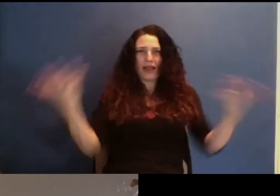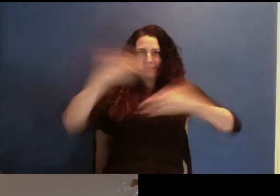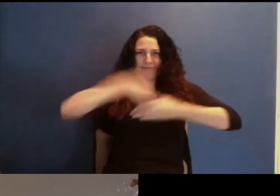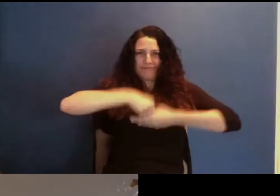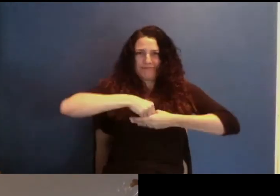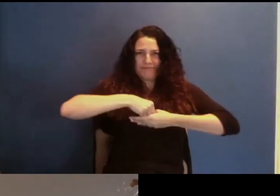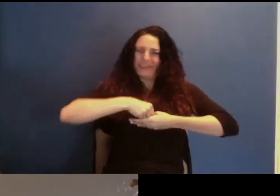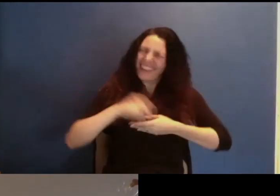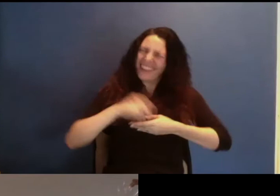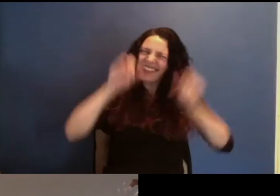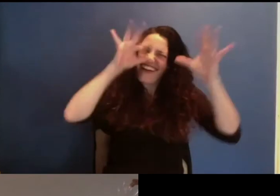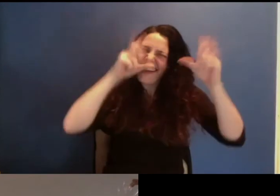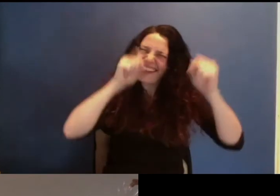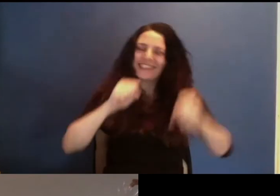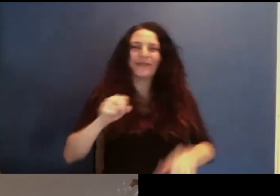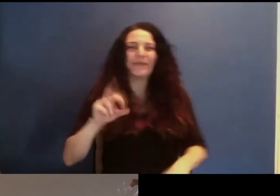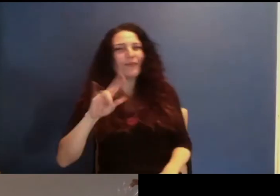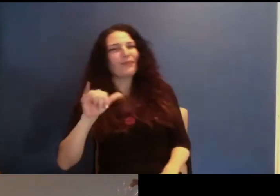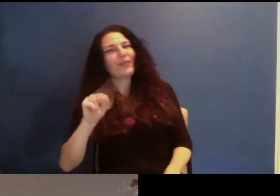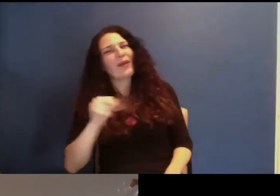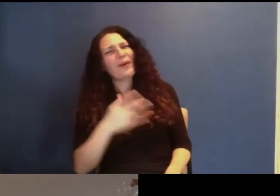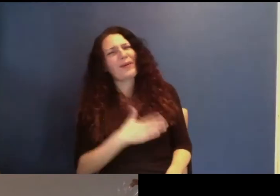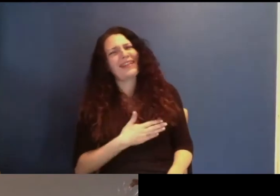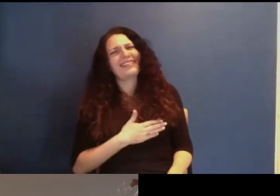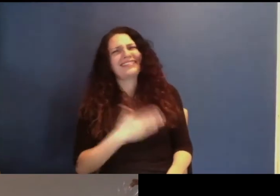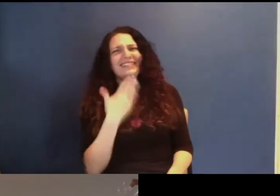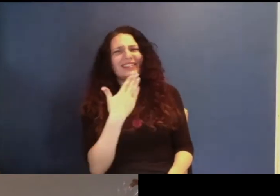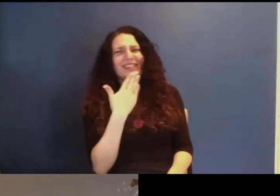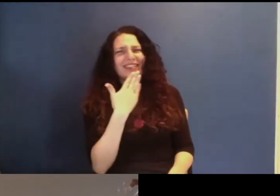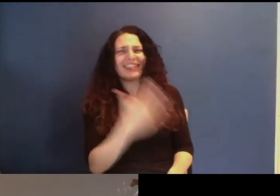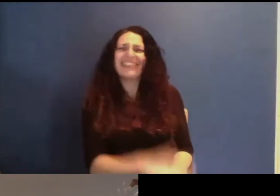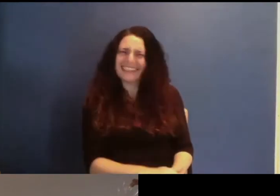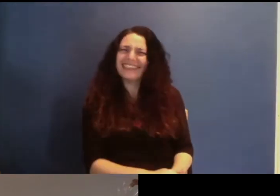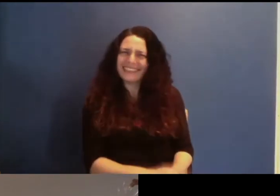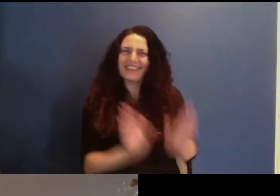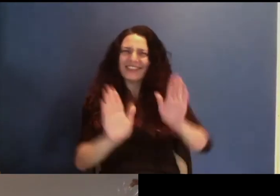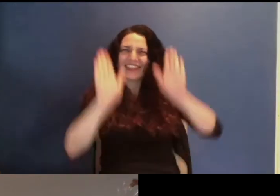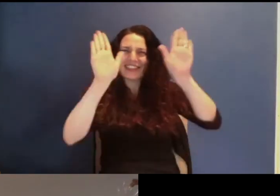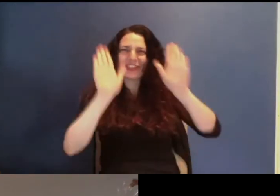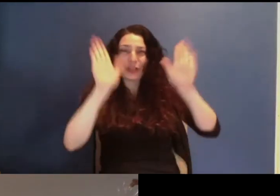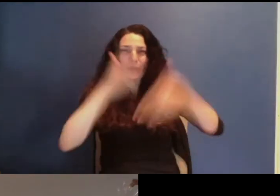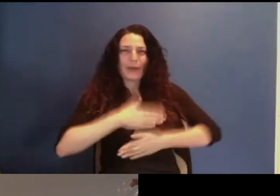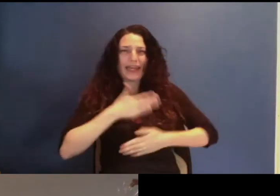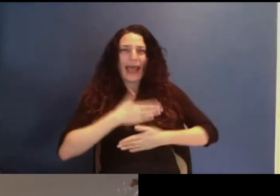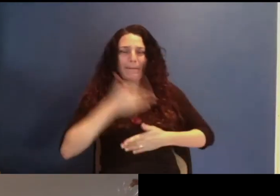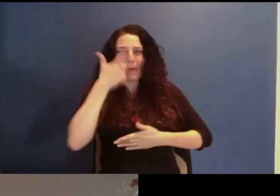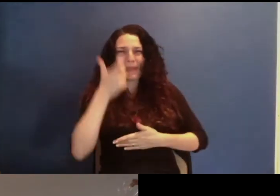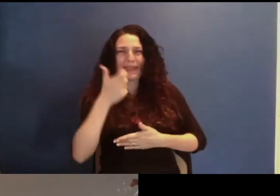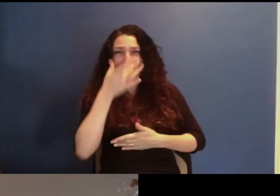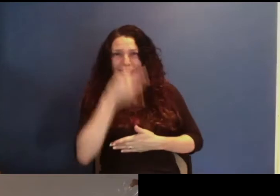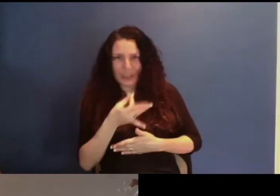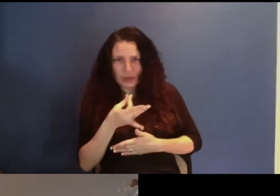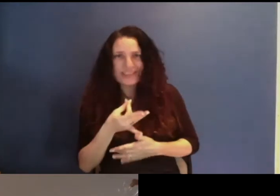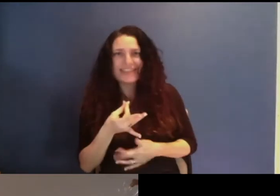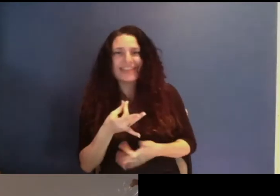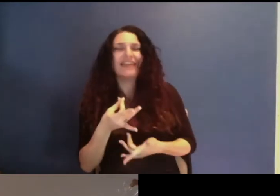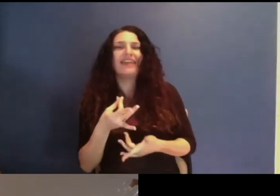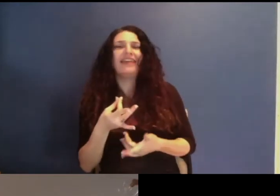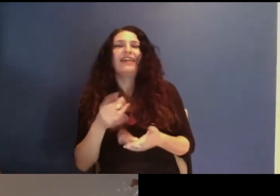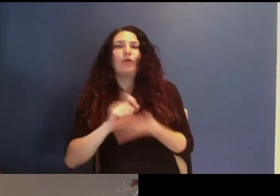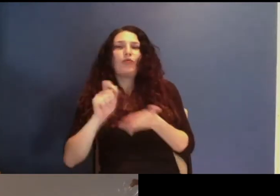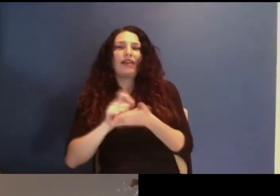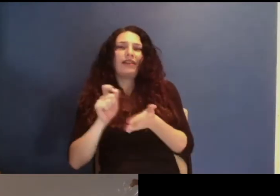very, very full next season. And I think it's so interesting writing a show with a gay disabled lead and a plus size woman of color because there is so